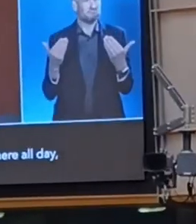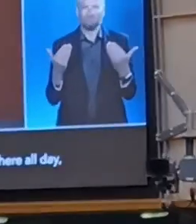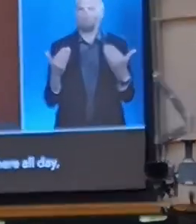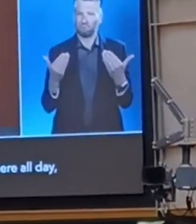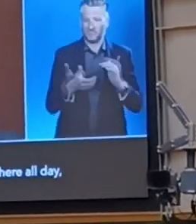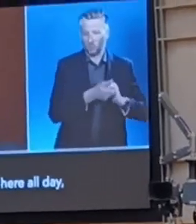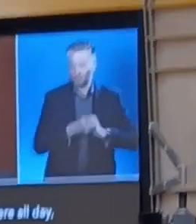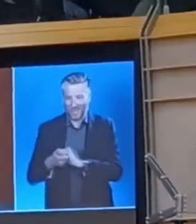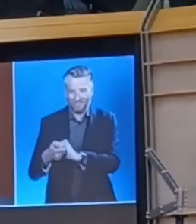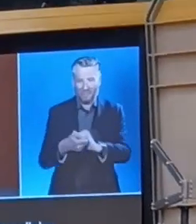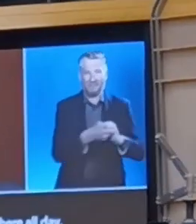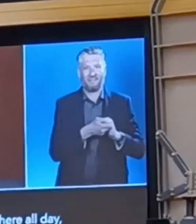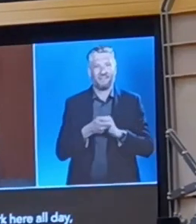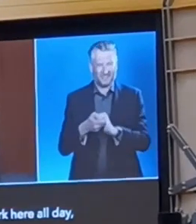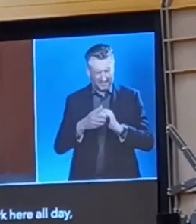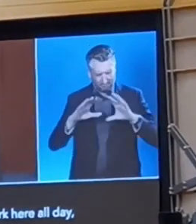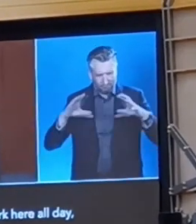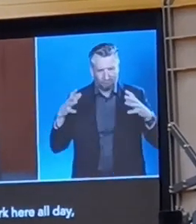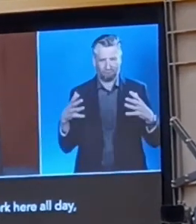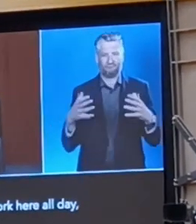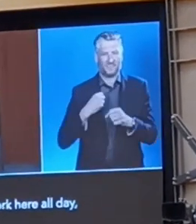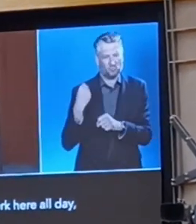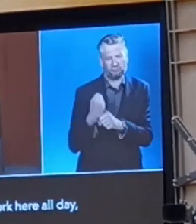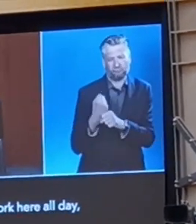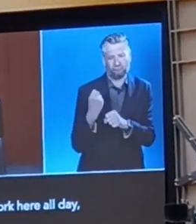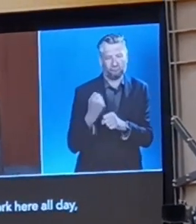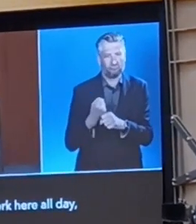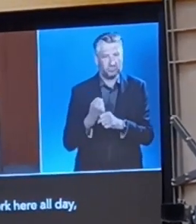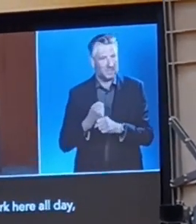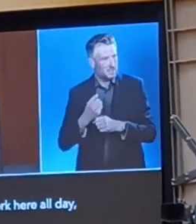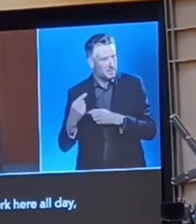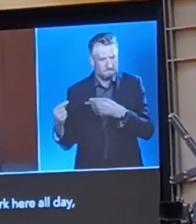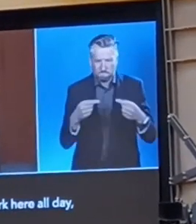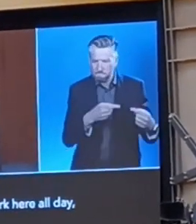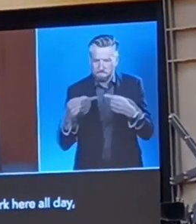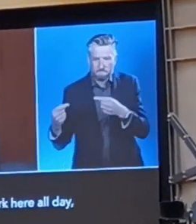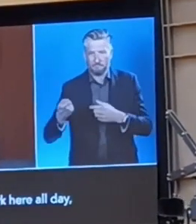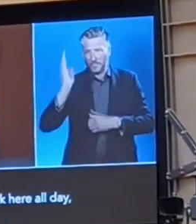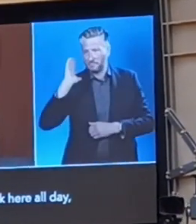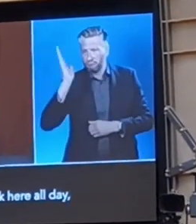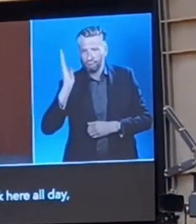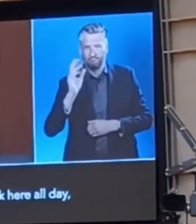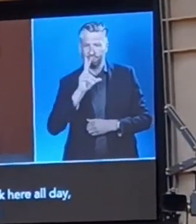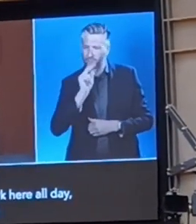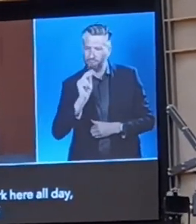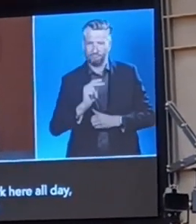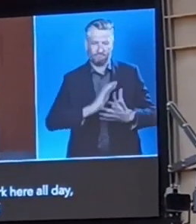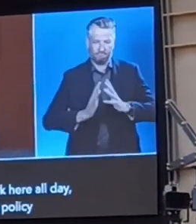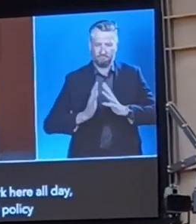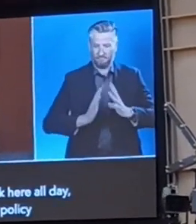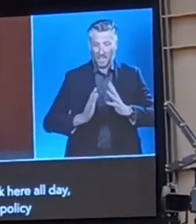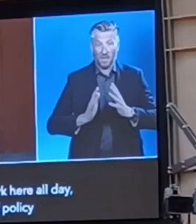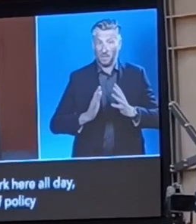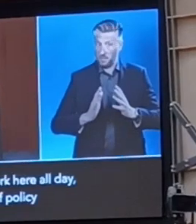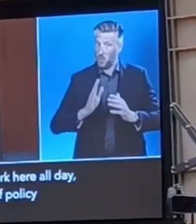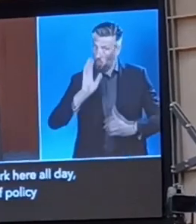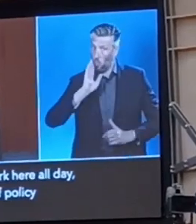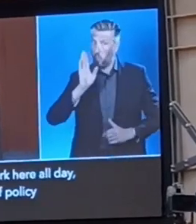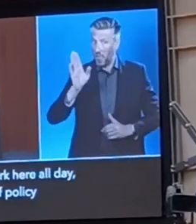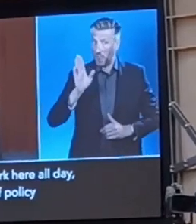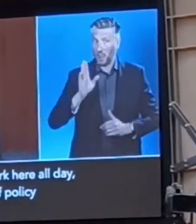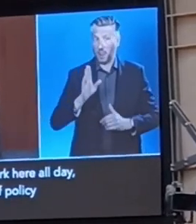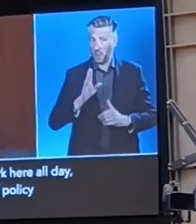to present a series of policy measures that